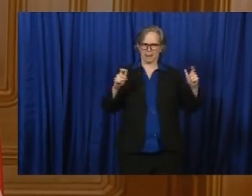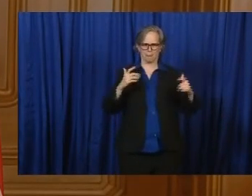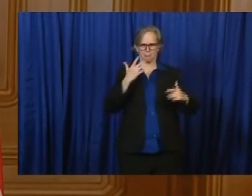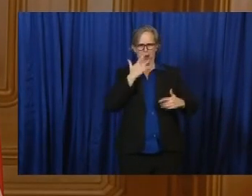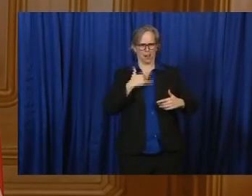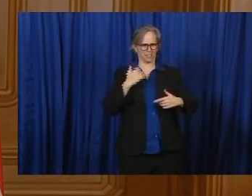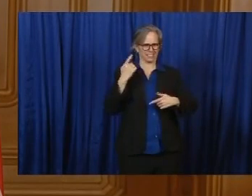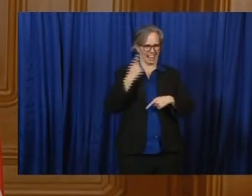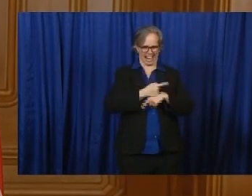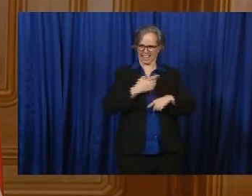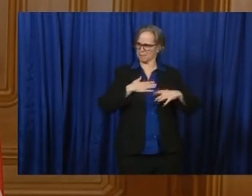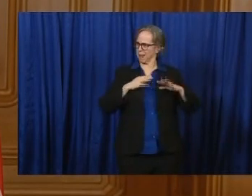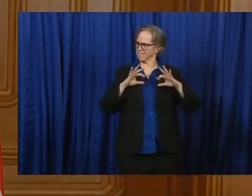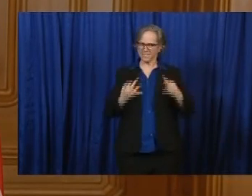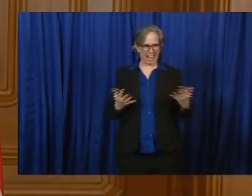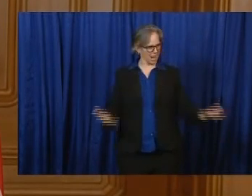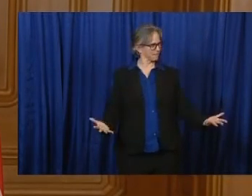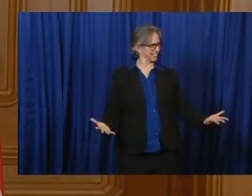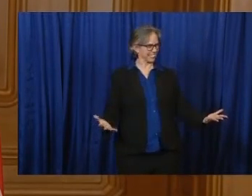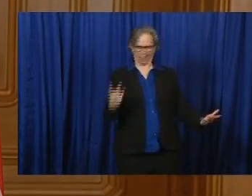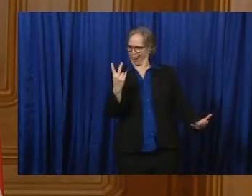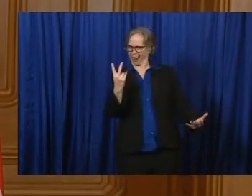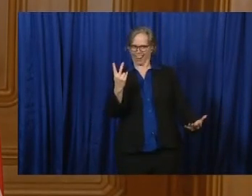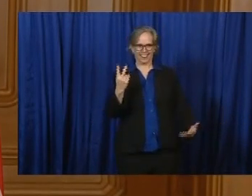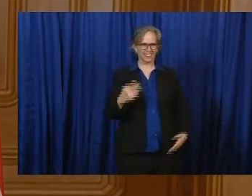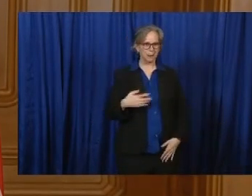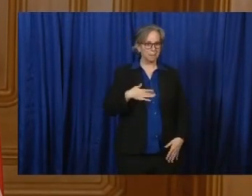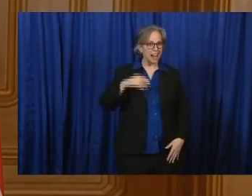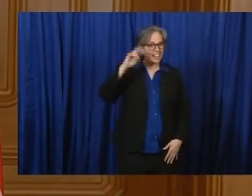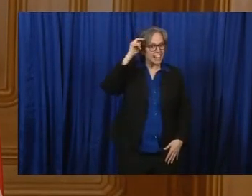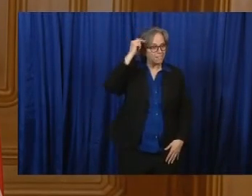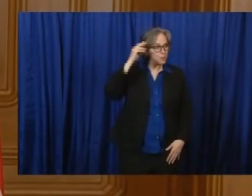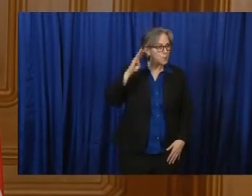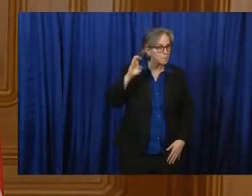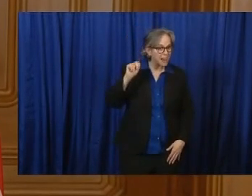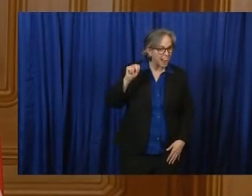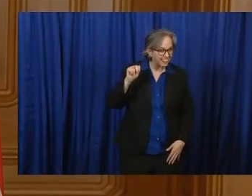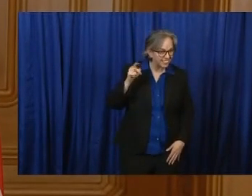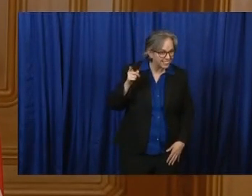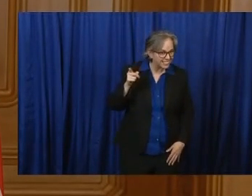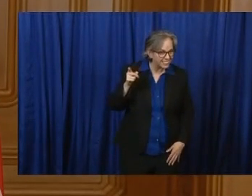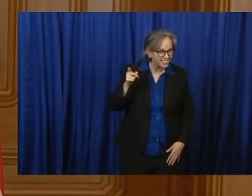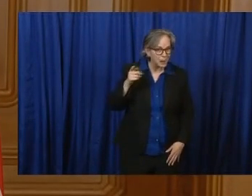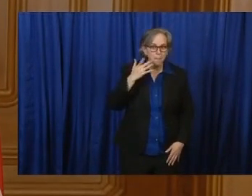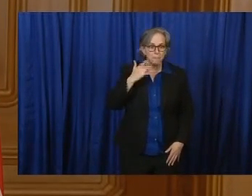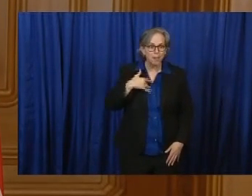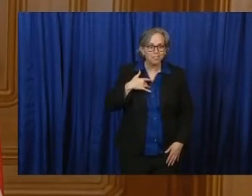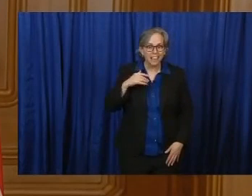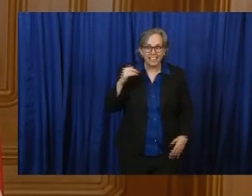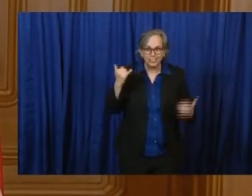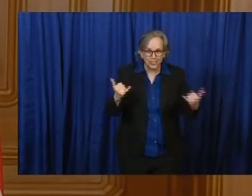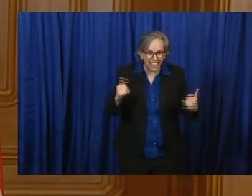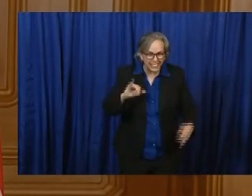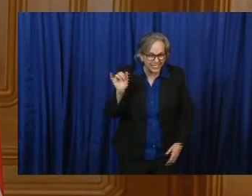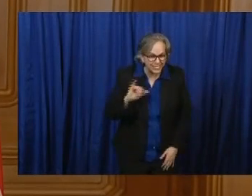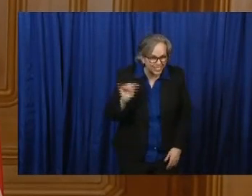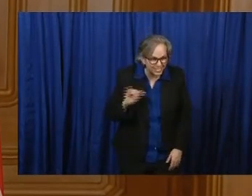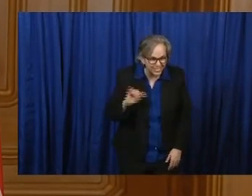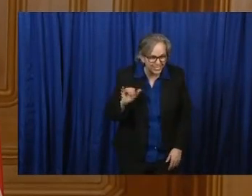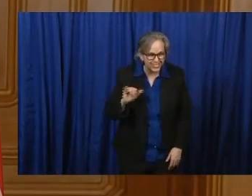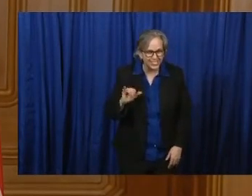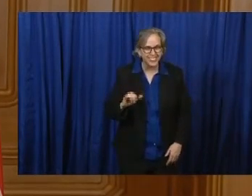family. Our nephew Ben. Birthday is also today, and